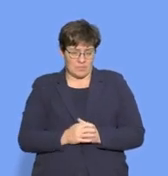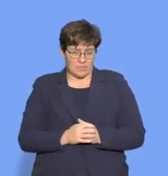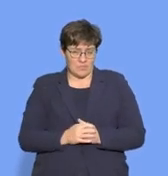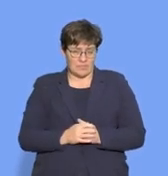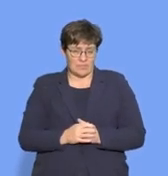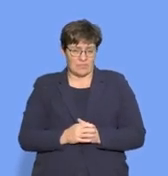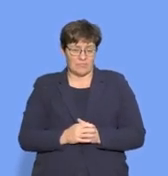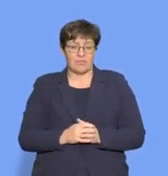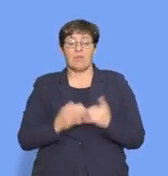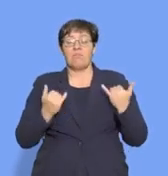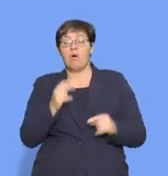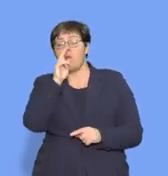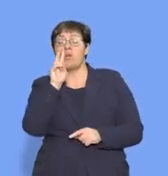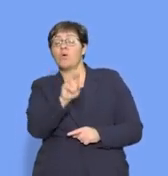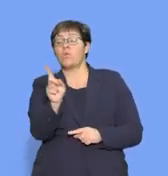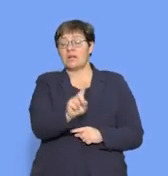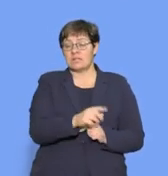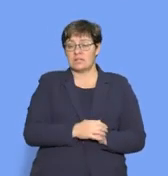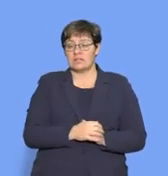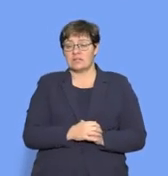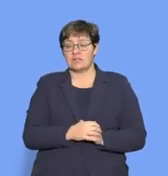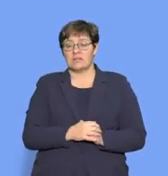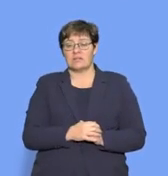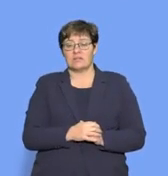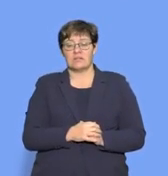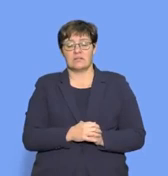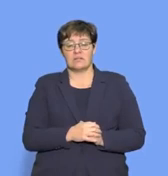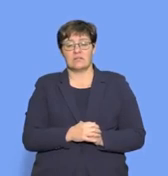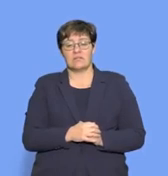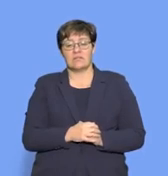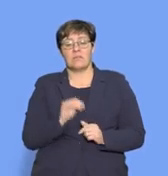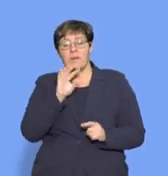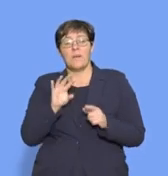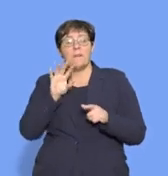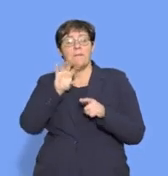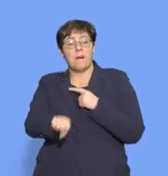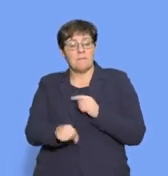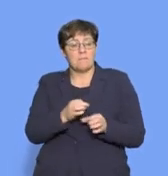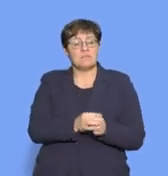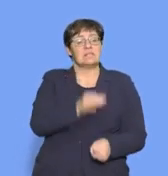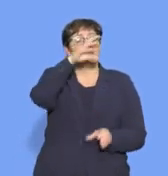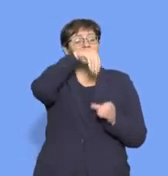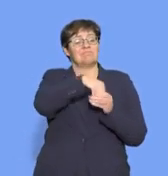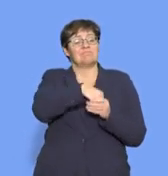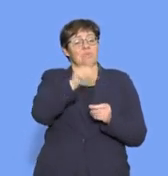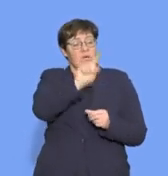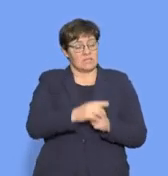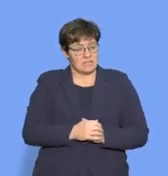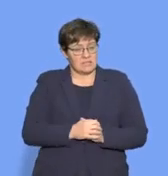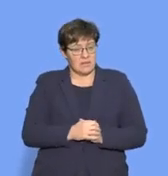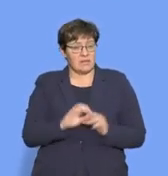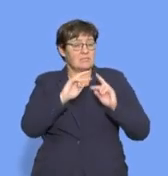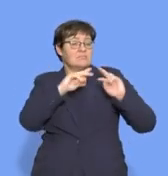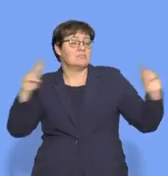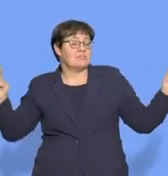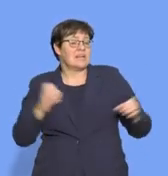So what we're going to be looking at, we're going to be looking at what do we find in a stem. Not only